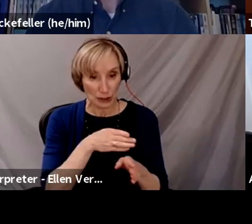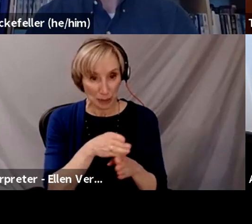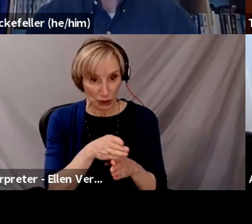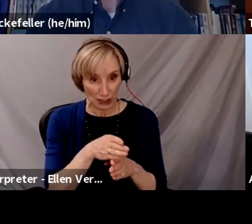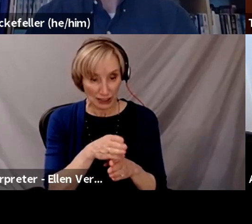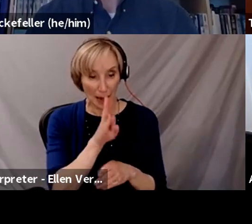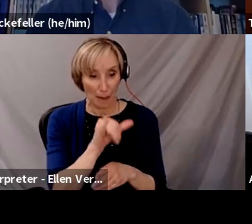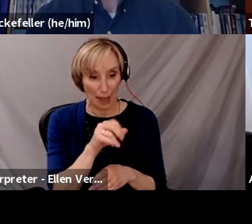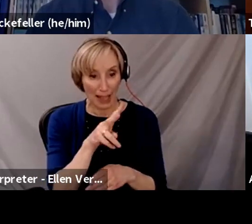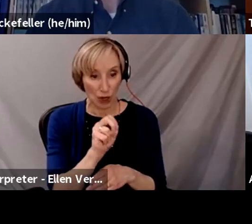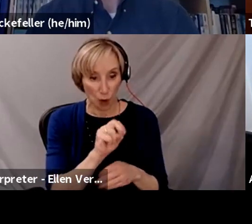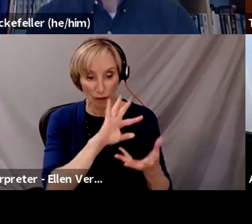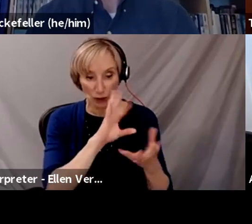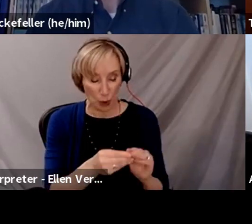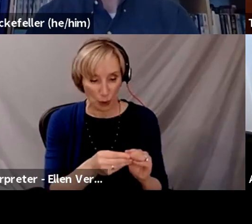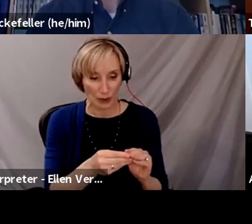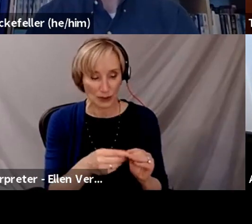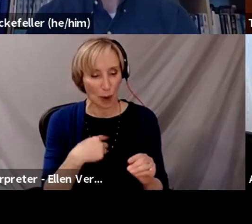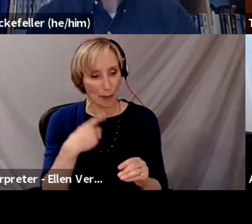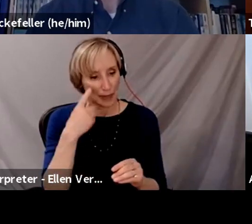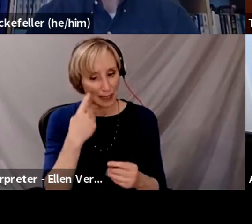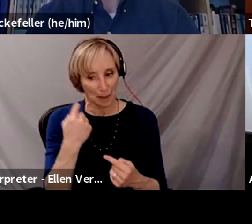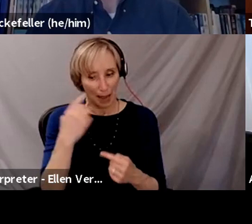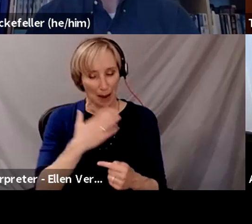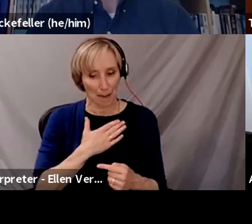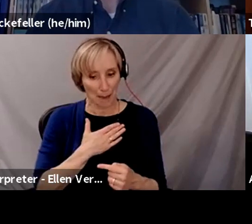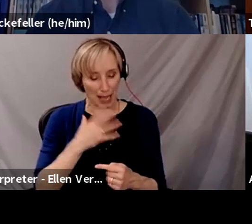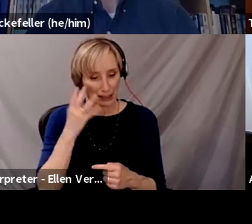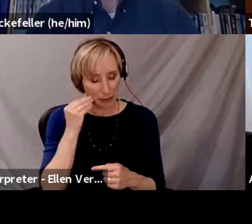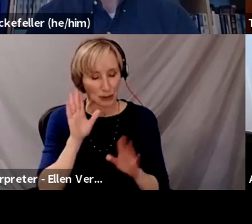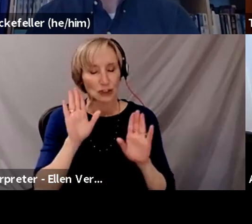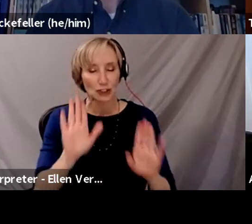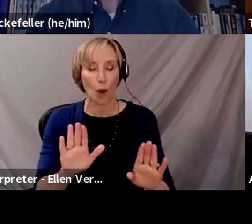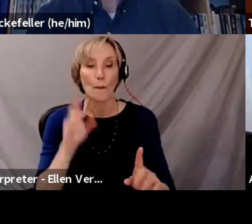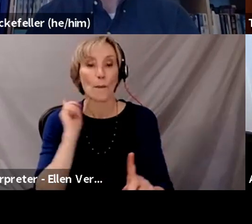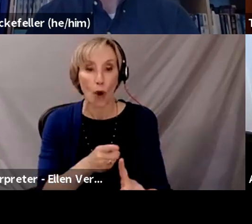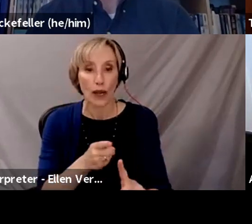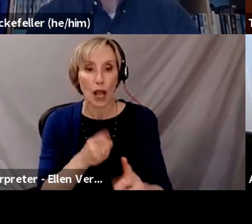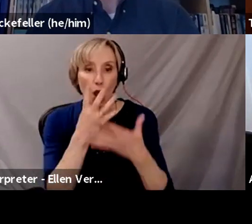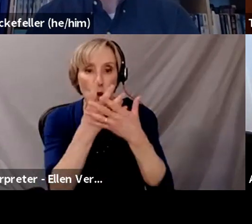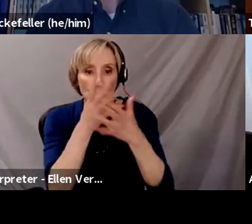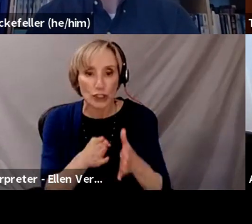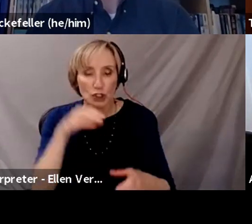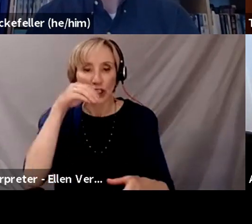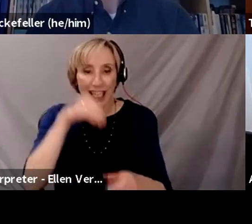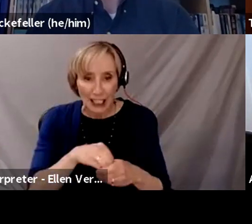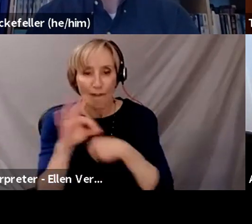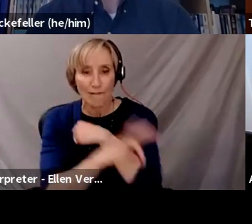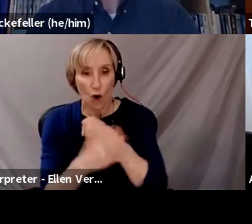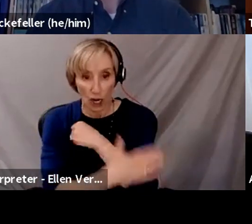So literally, detainees in foreign countries that America is